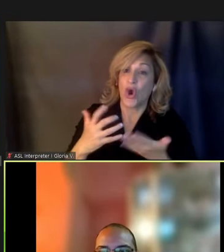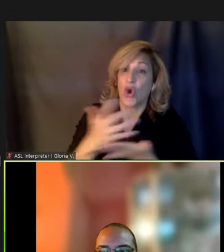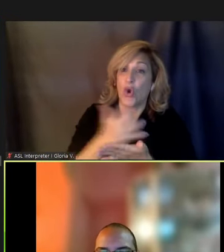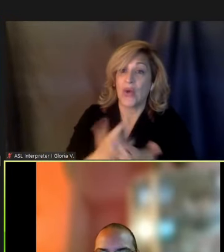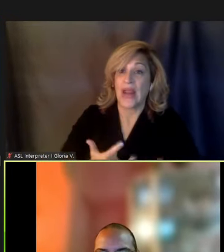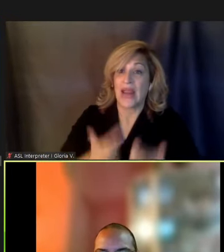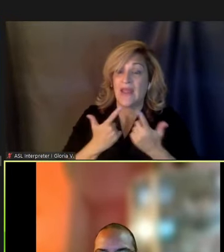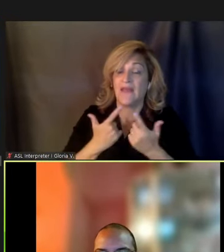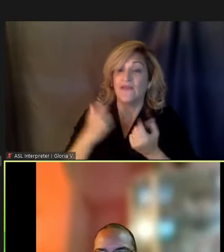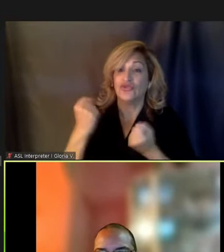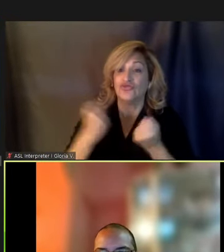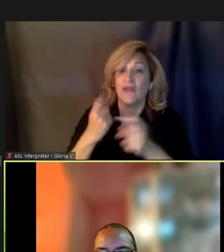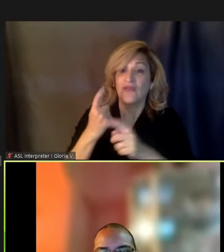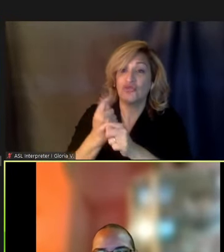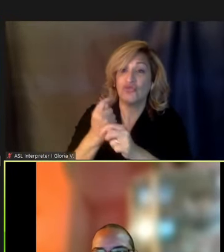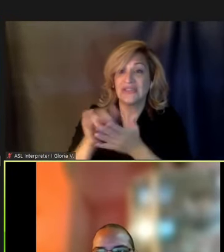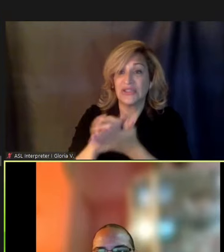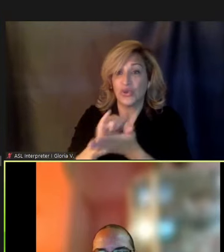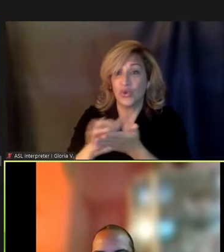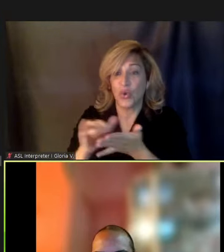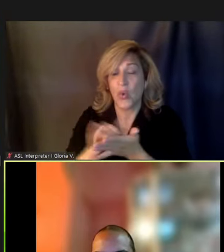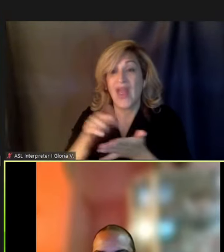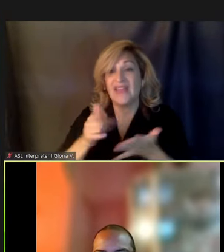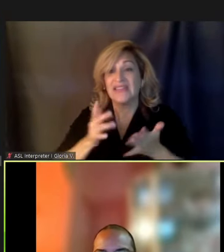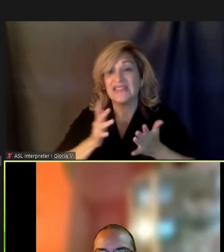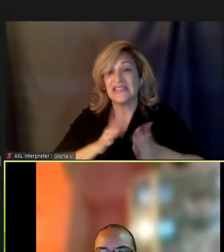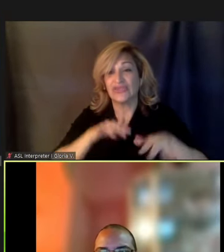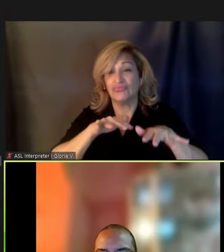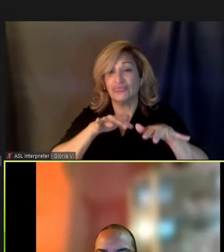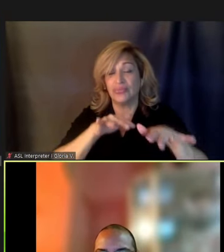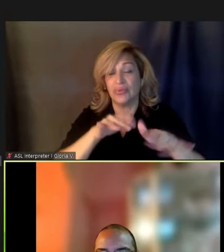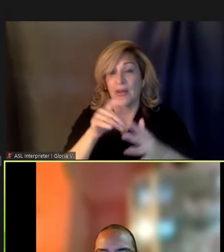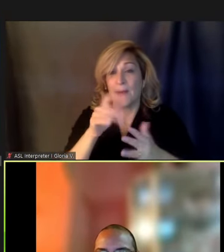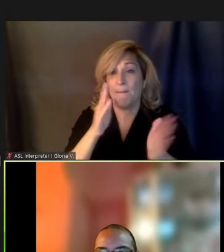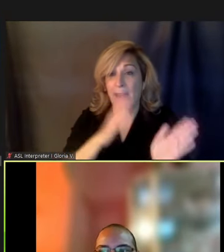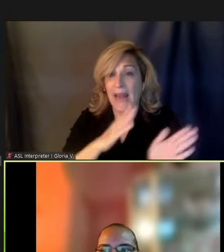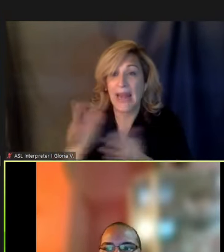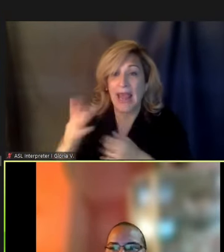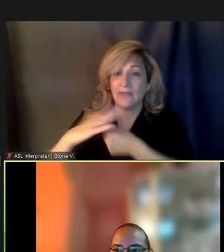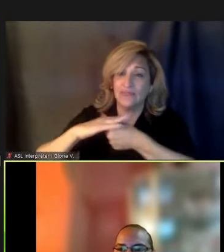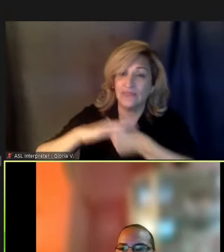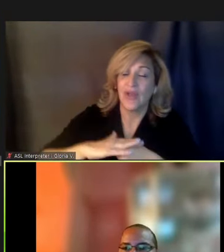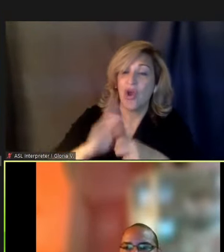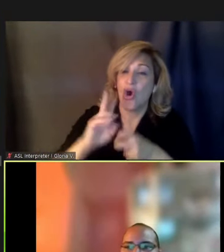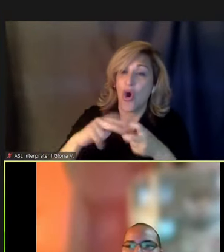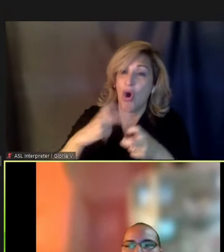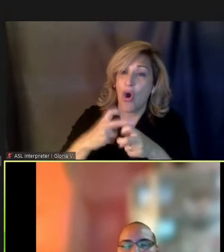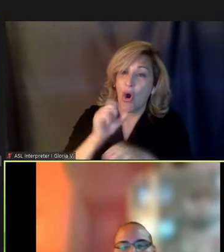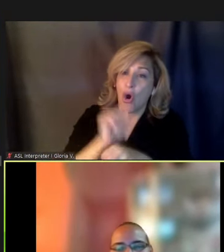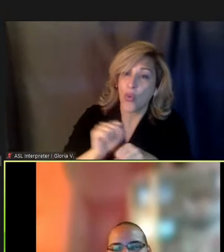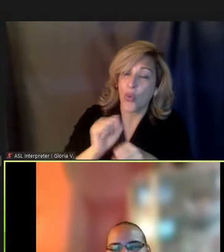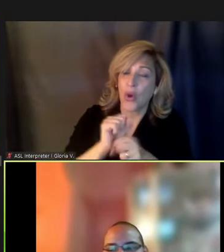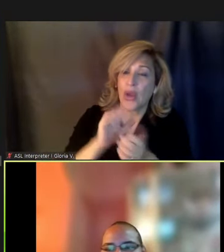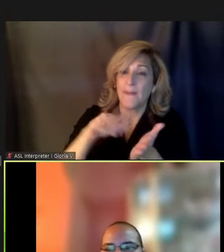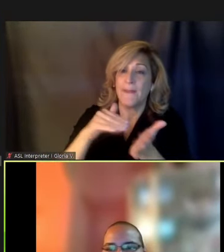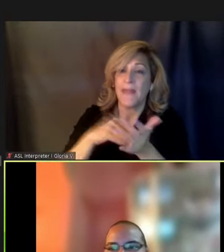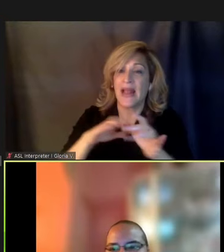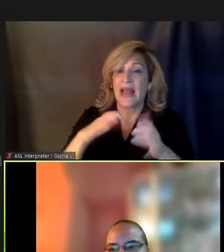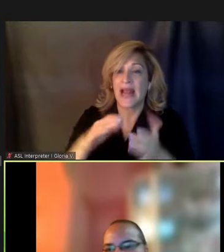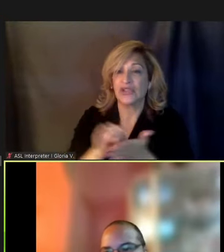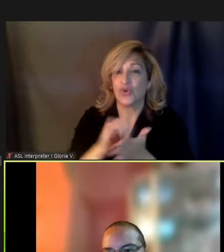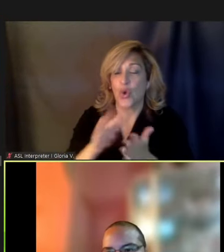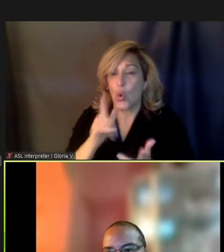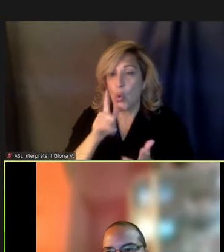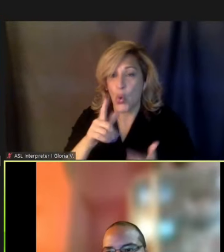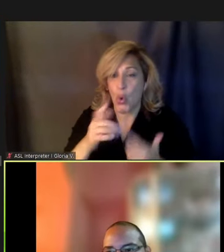driving trucks in New York, this congestion pricing plan is going to put a strain on hardworking middle-class New Yorkers who have earned their living in the